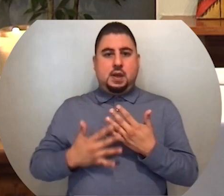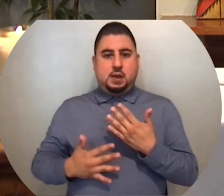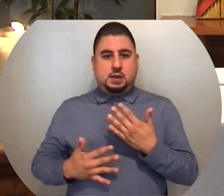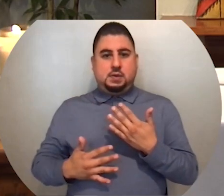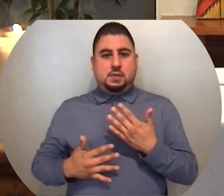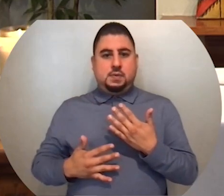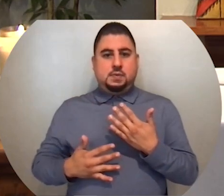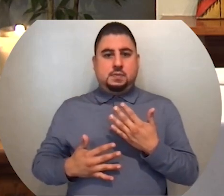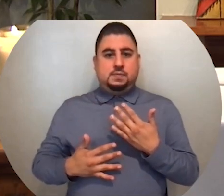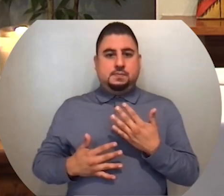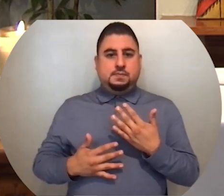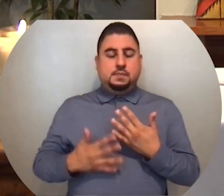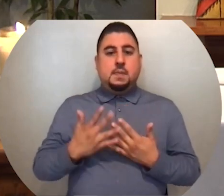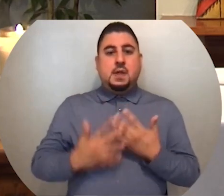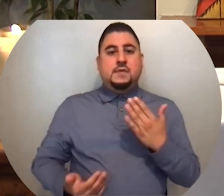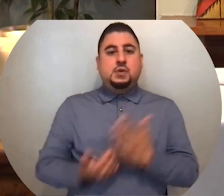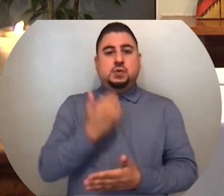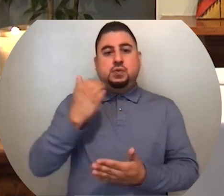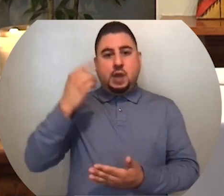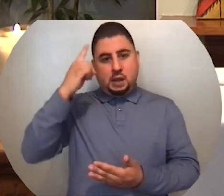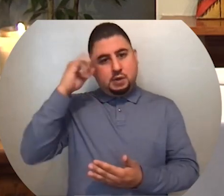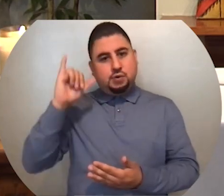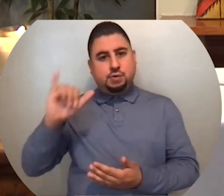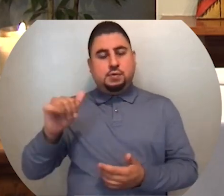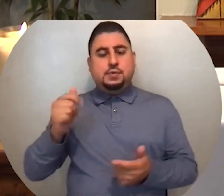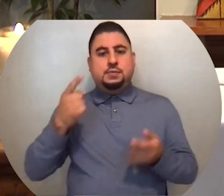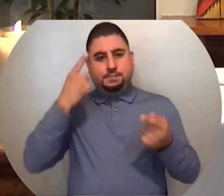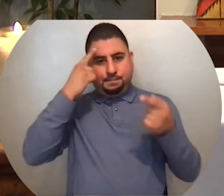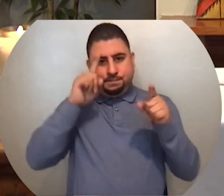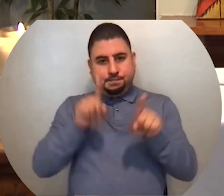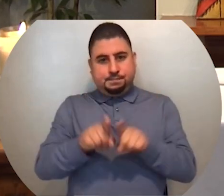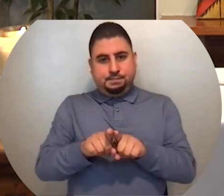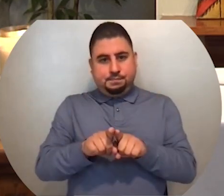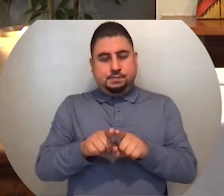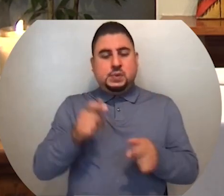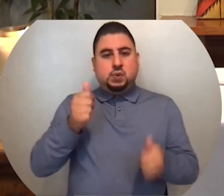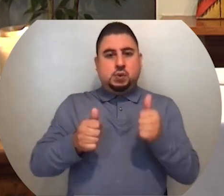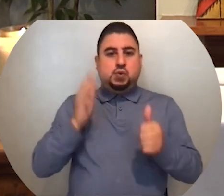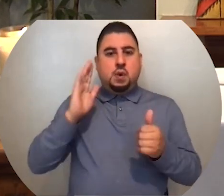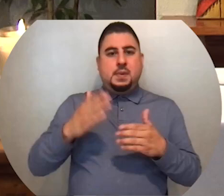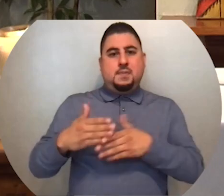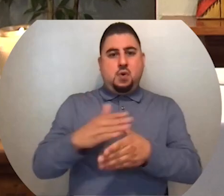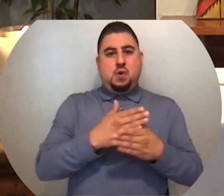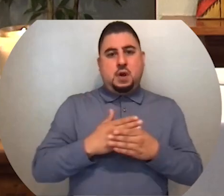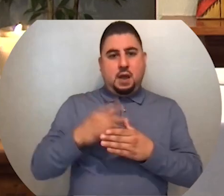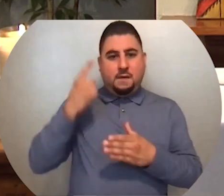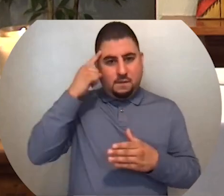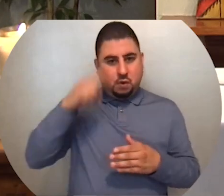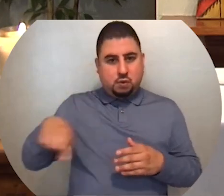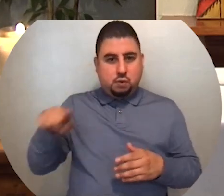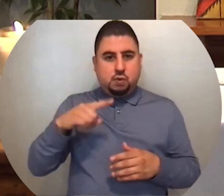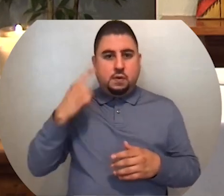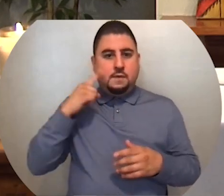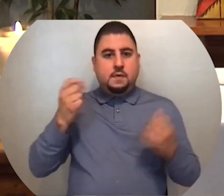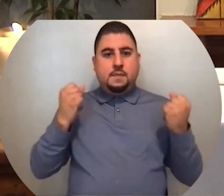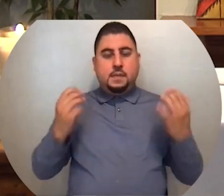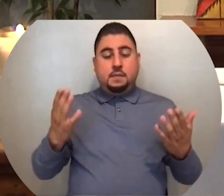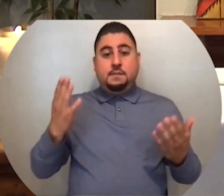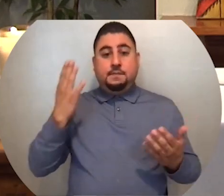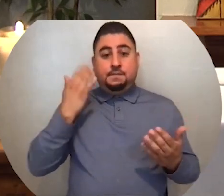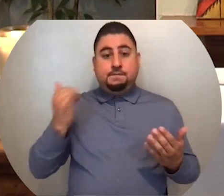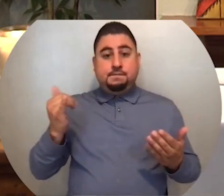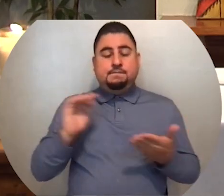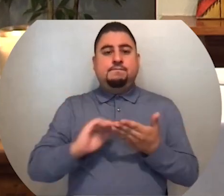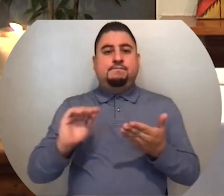blood, the blood of the new and eternal covenant, which will be poured out for you and for many,